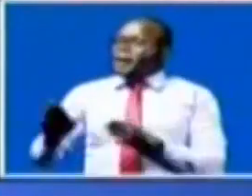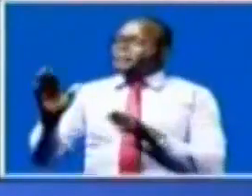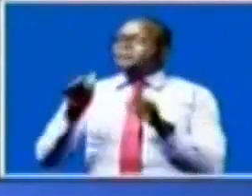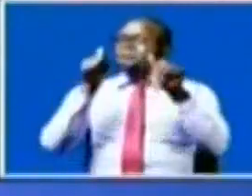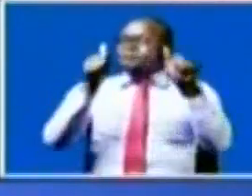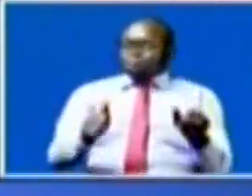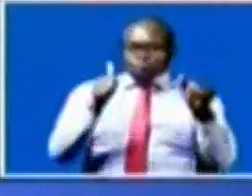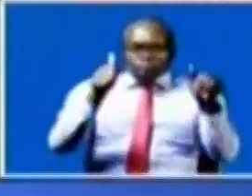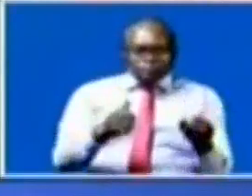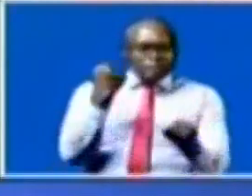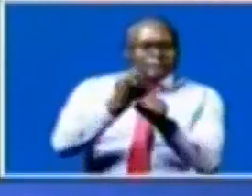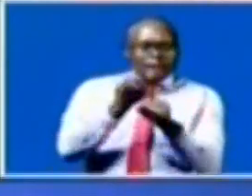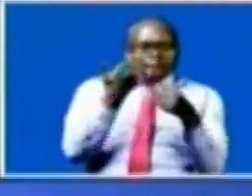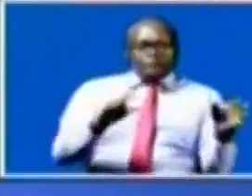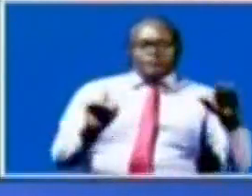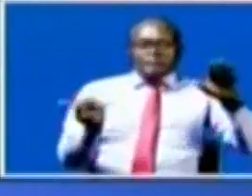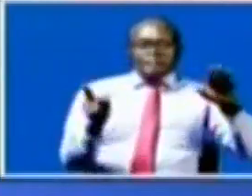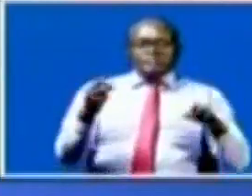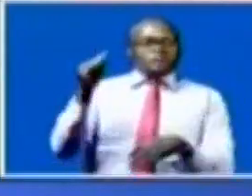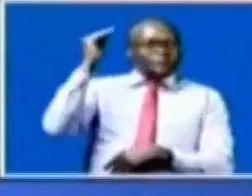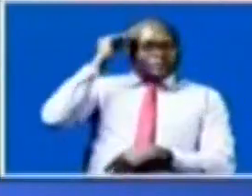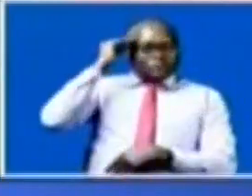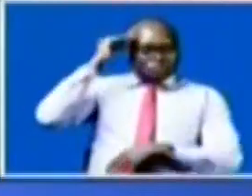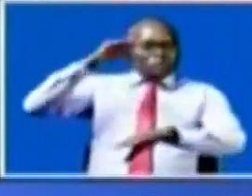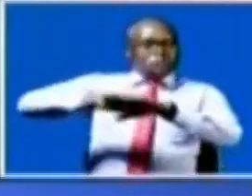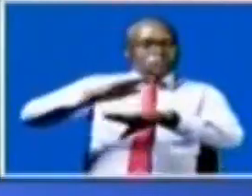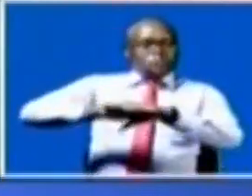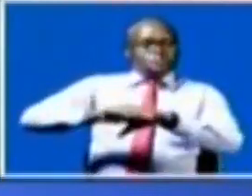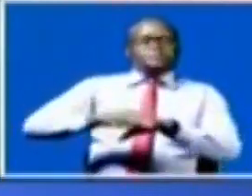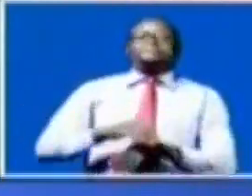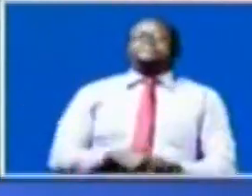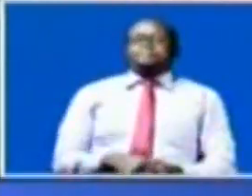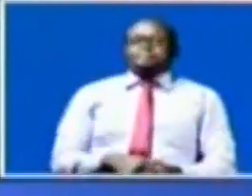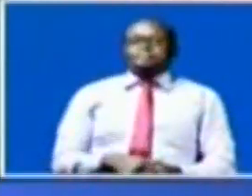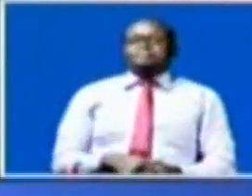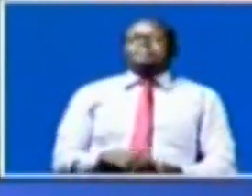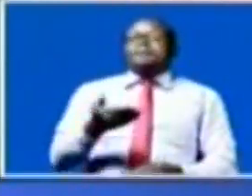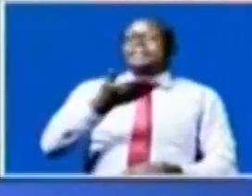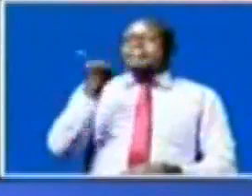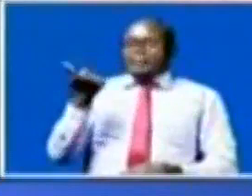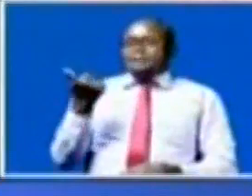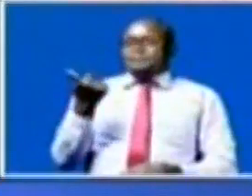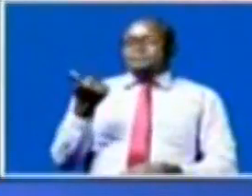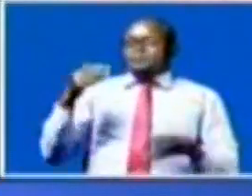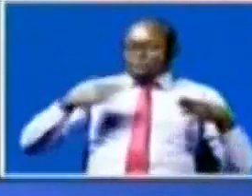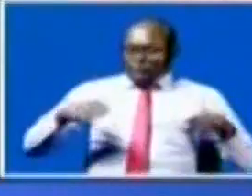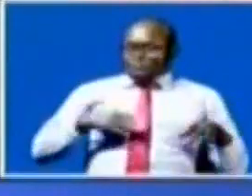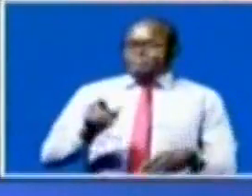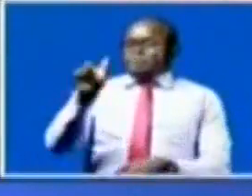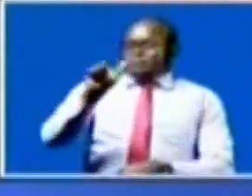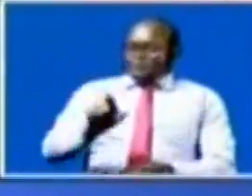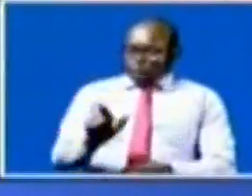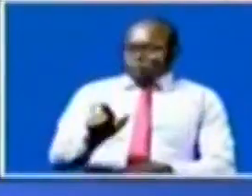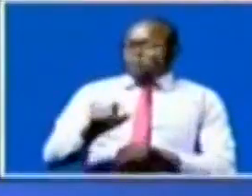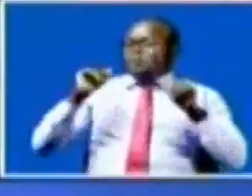which have been done by the ministry are in the right direction, are in the best interest of the people of the region, and they